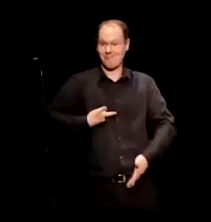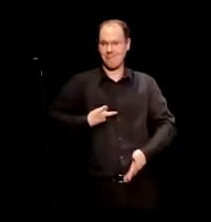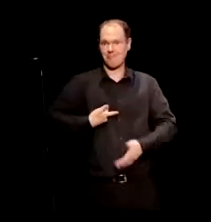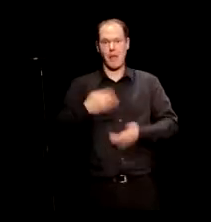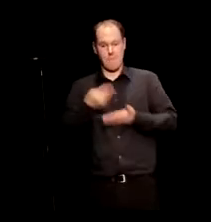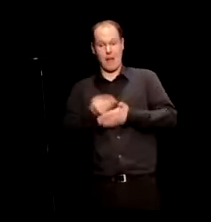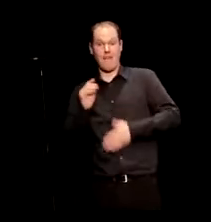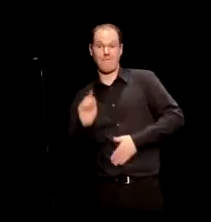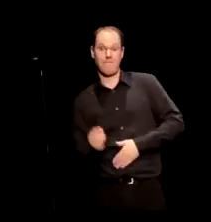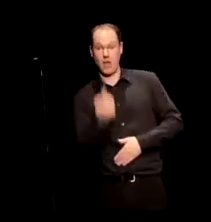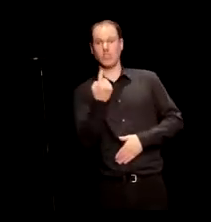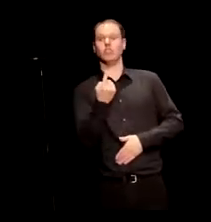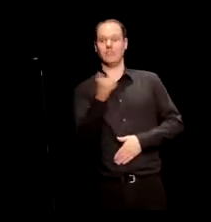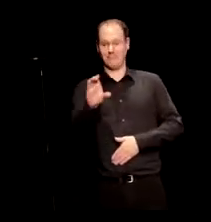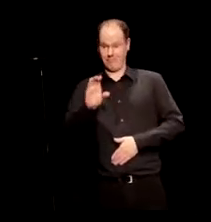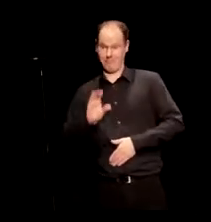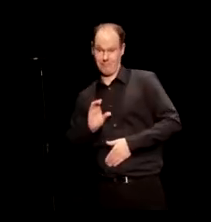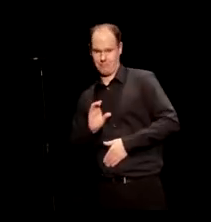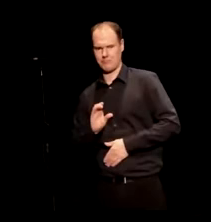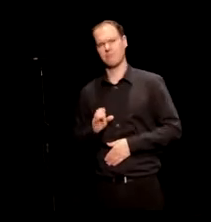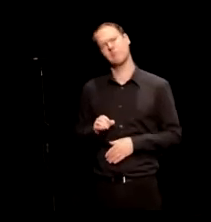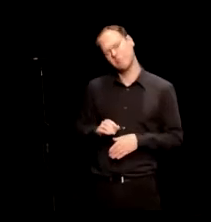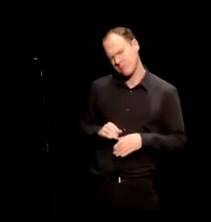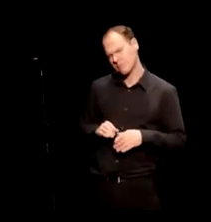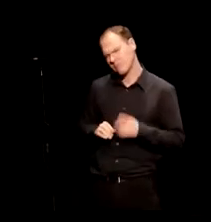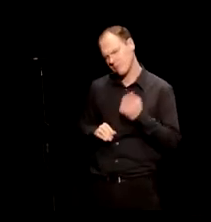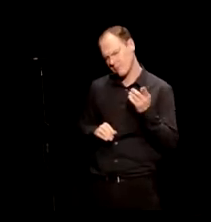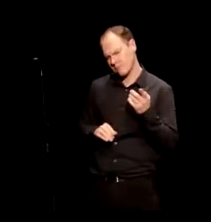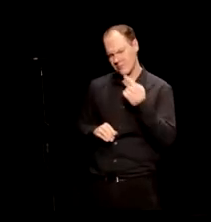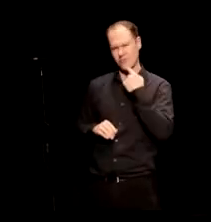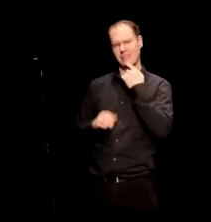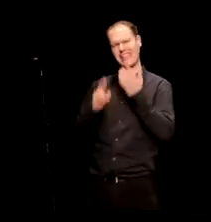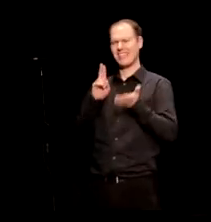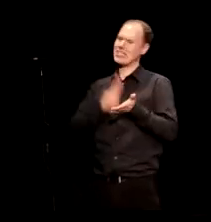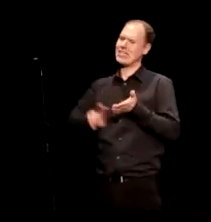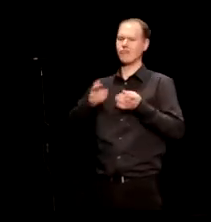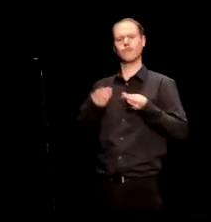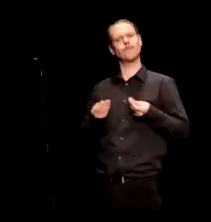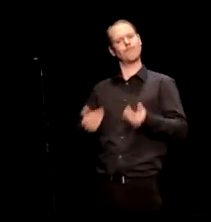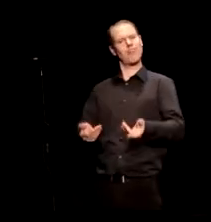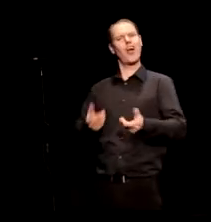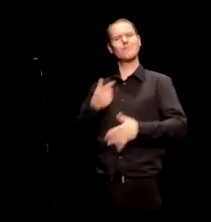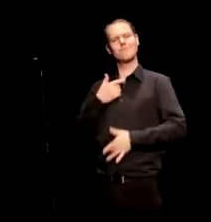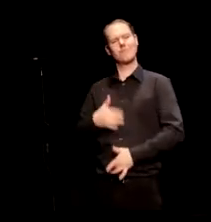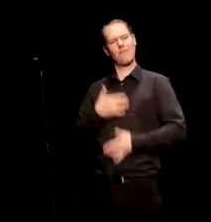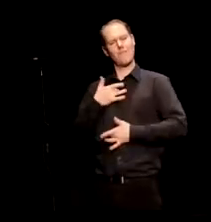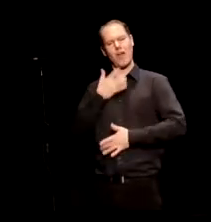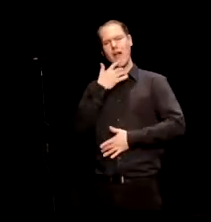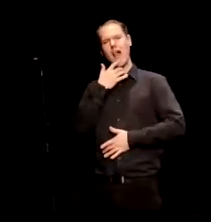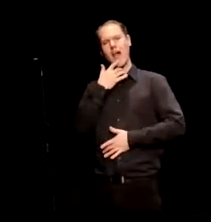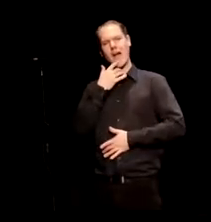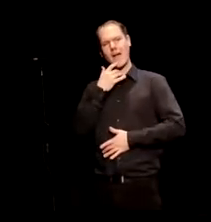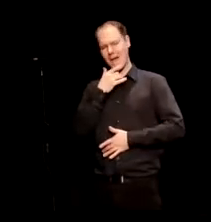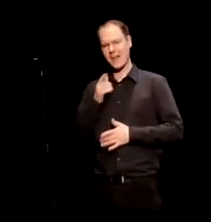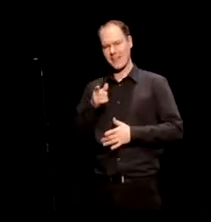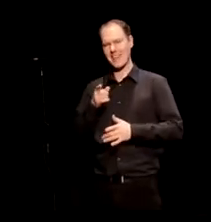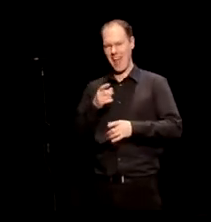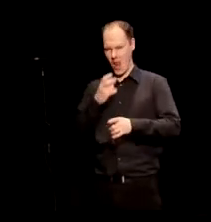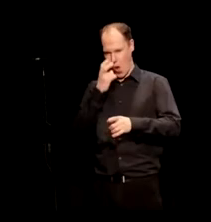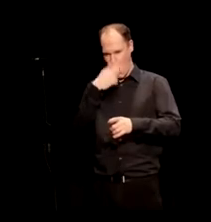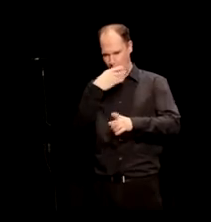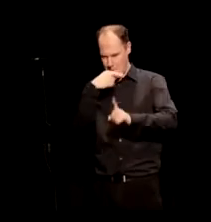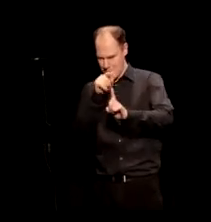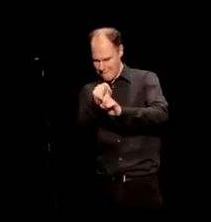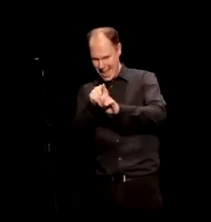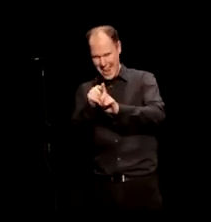first. The way you tell it, it sounds so natural. I could feel myself separating that old man from